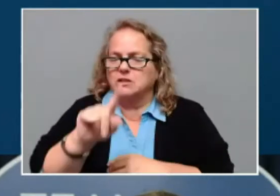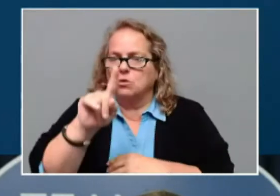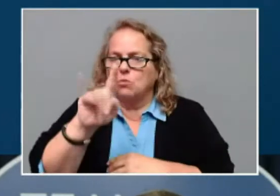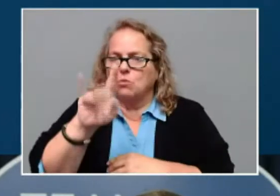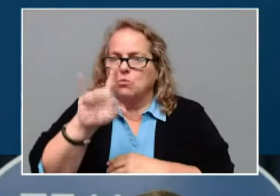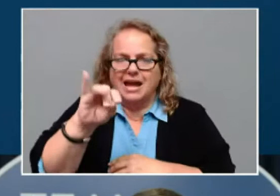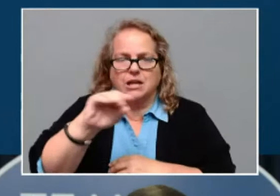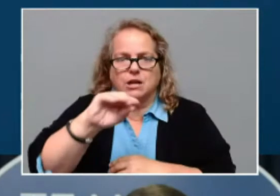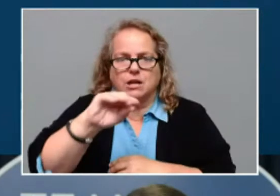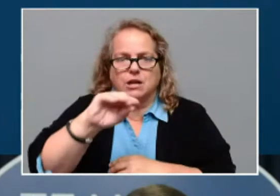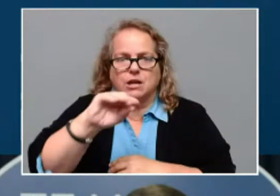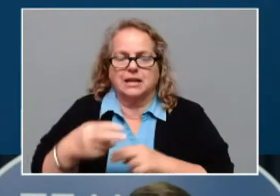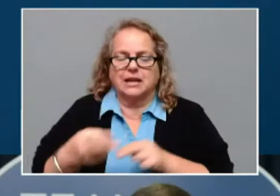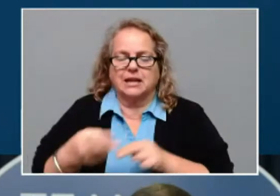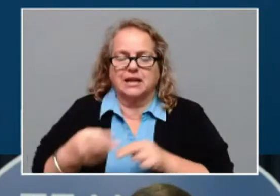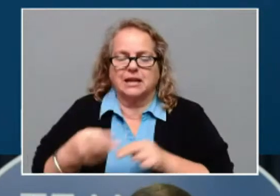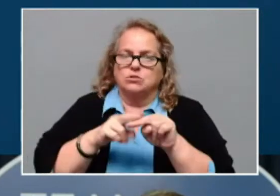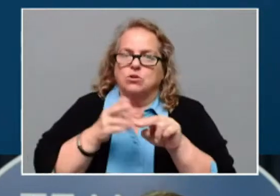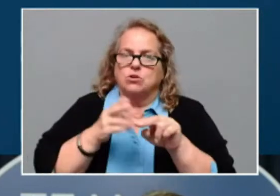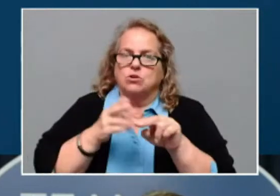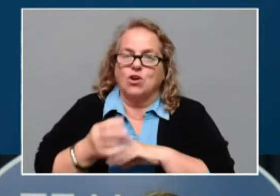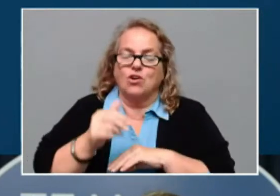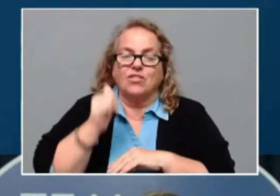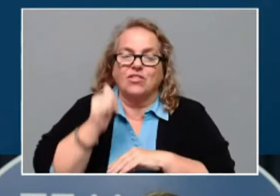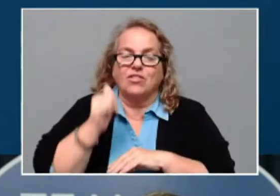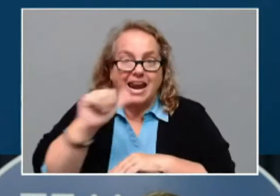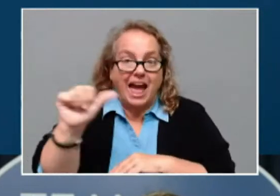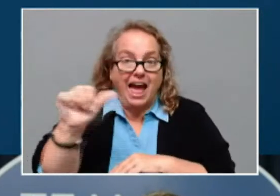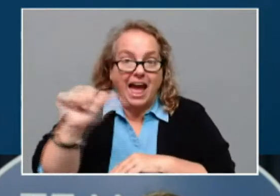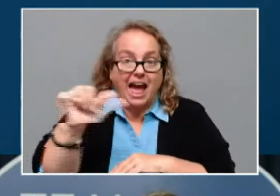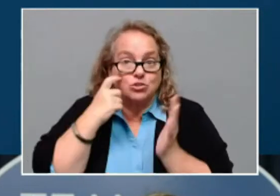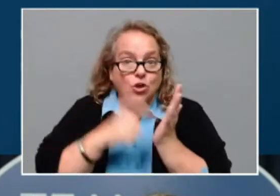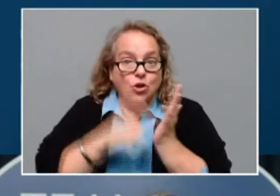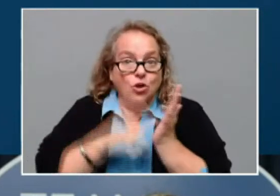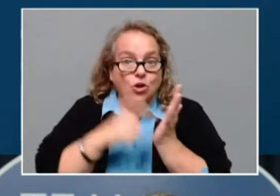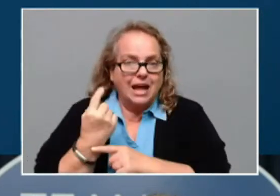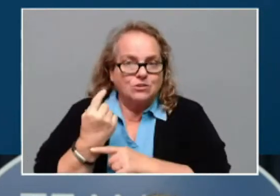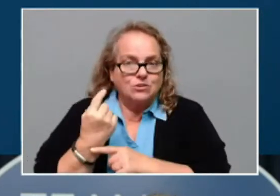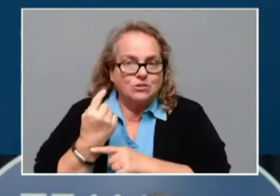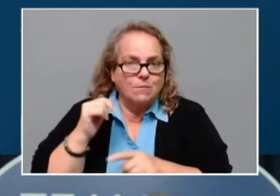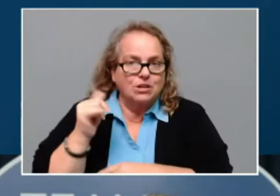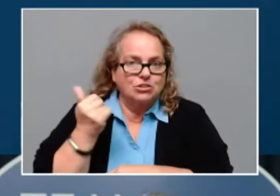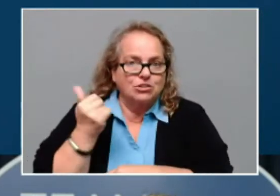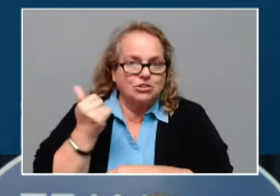the daily average noticed last year from January through September.